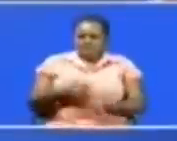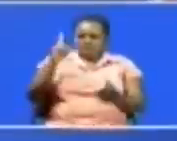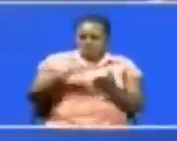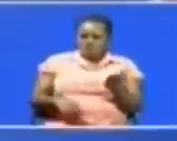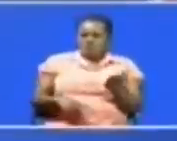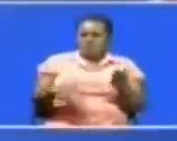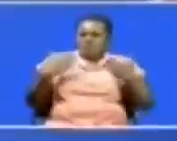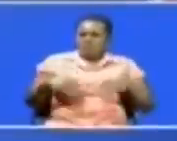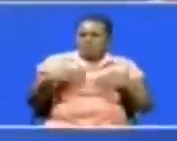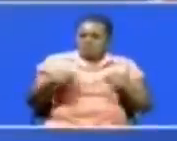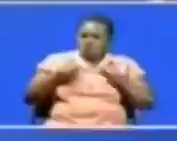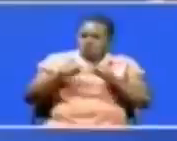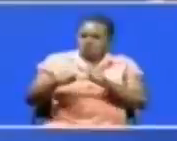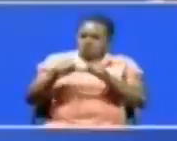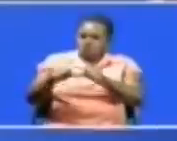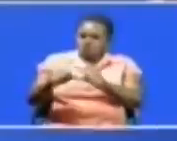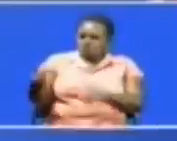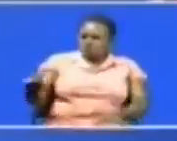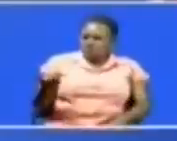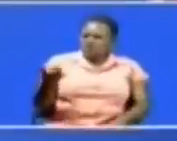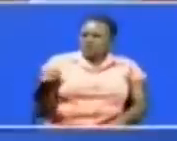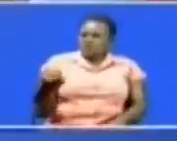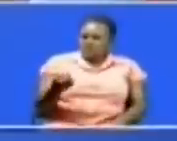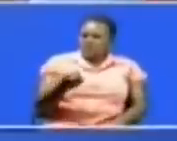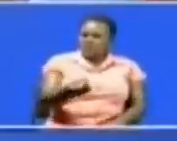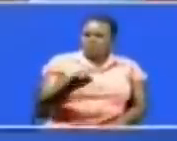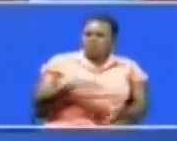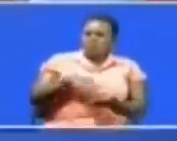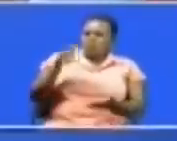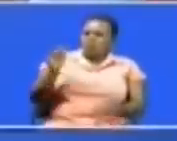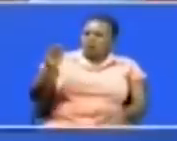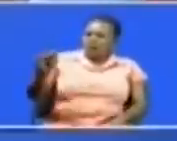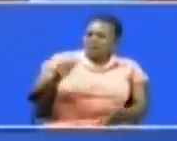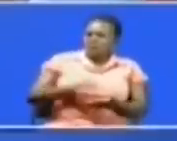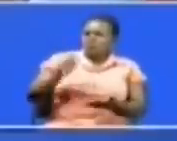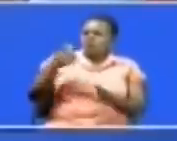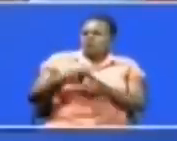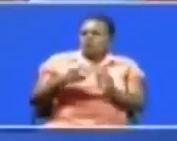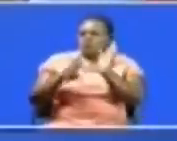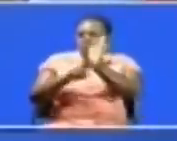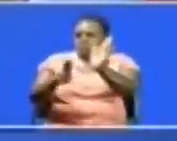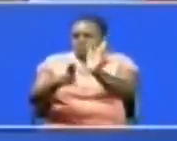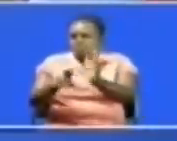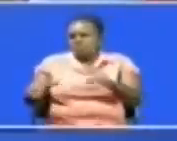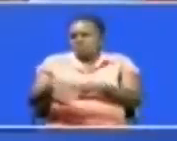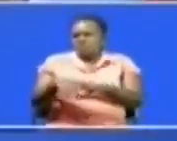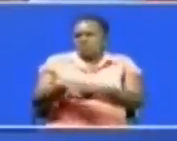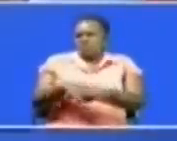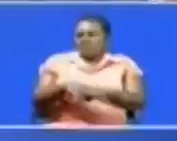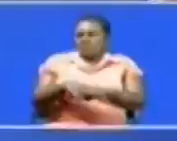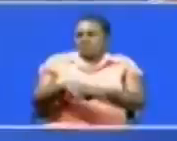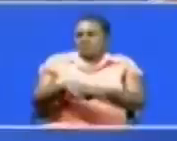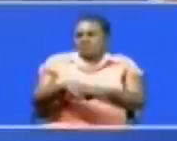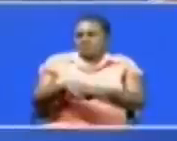that people continue to demand for more, to ask for more from their elected representatives, and therefore it is